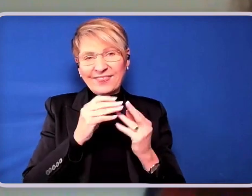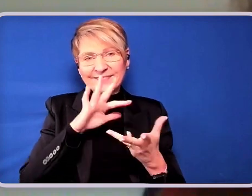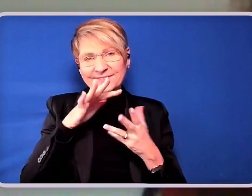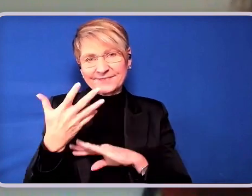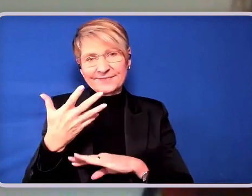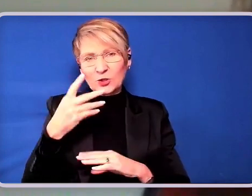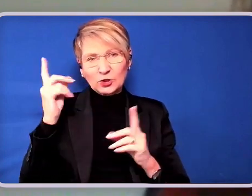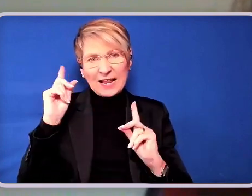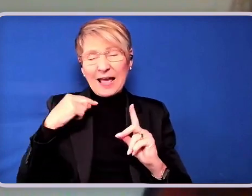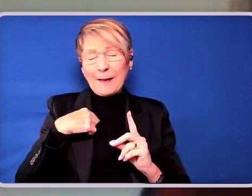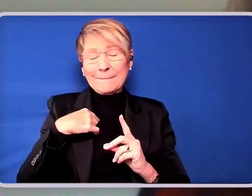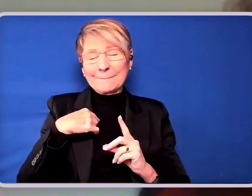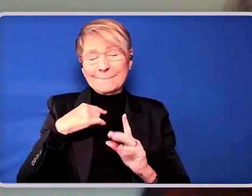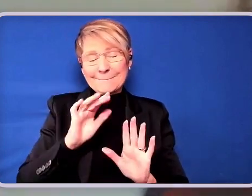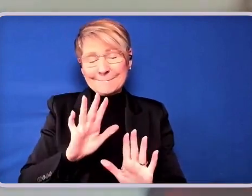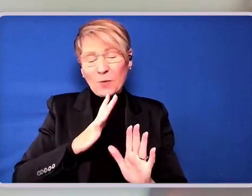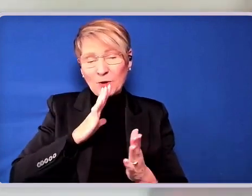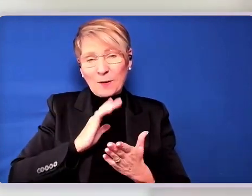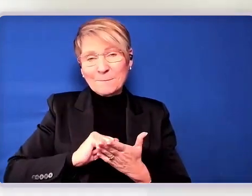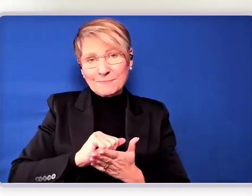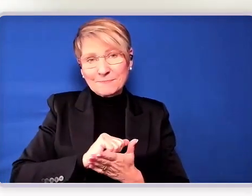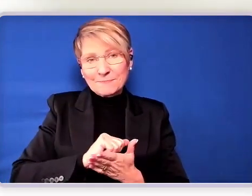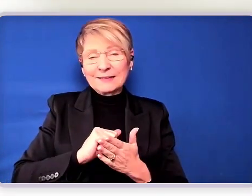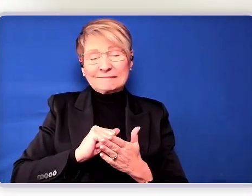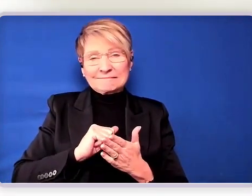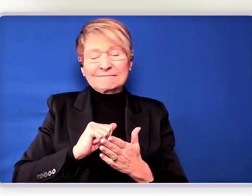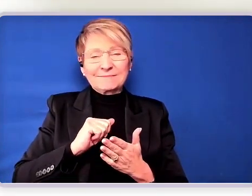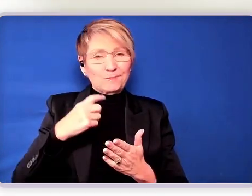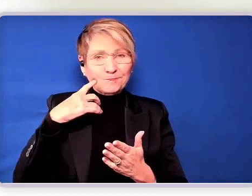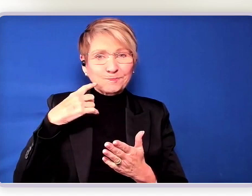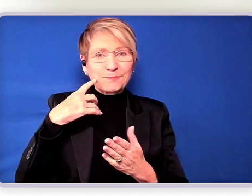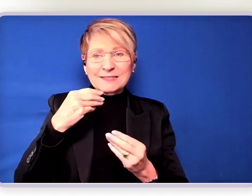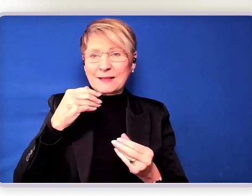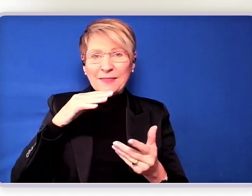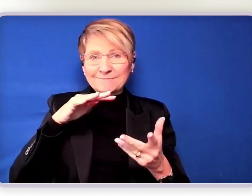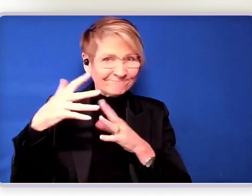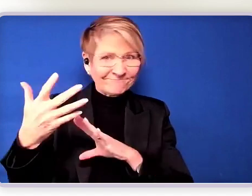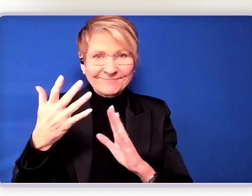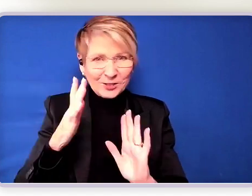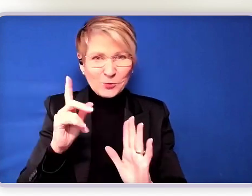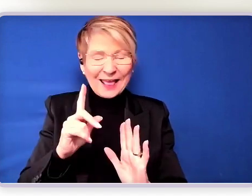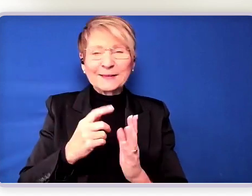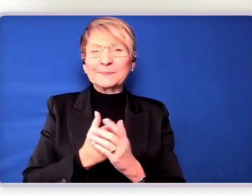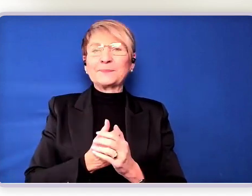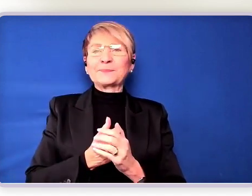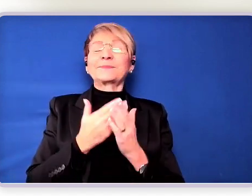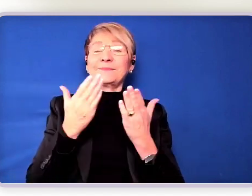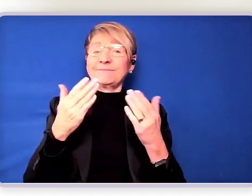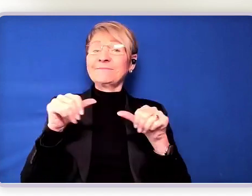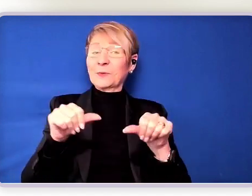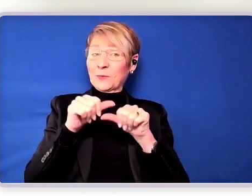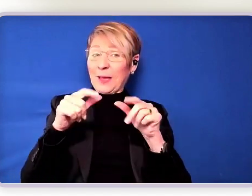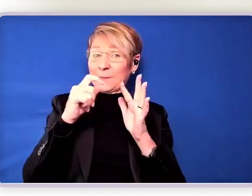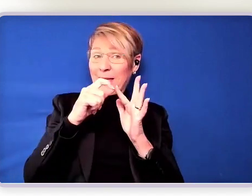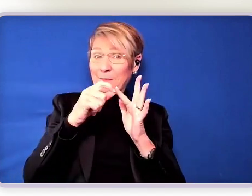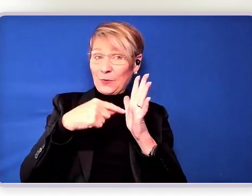going to apologise in advance. So I've got a PowerPoint. Here we are. Great. So as